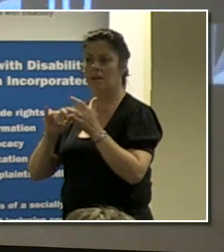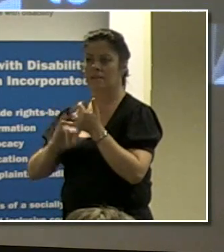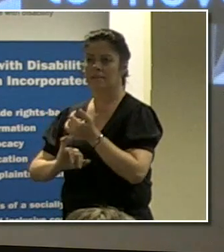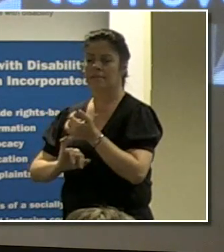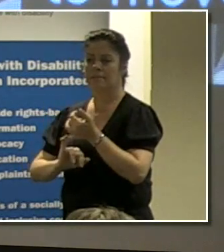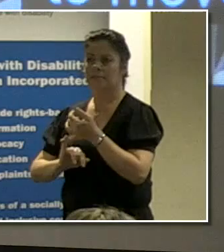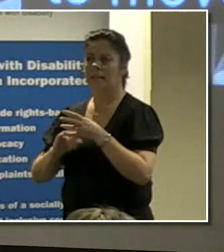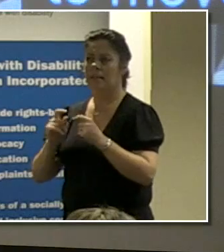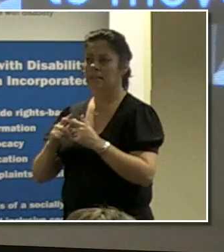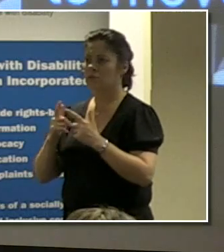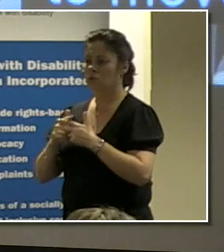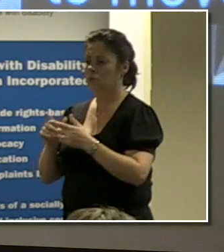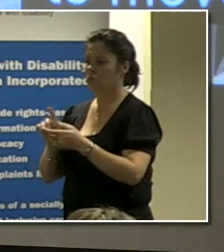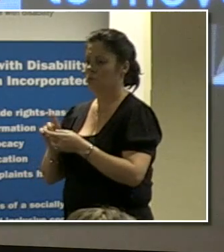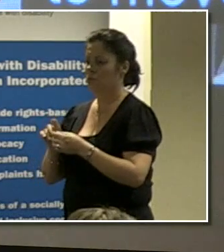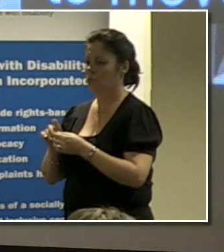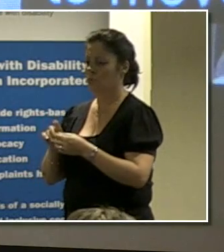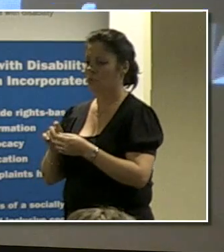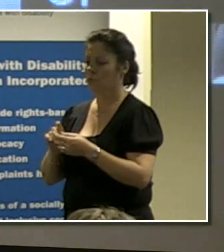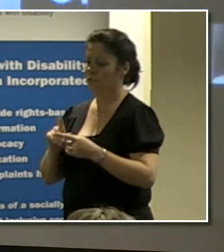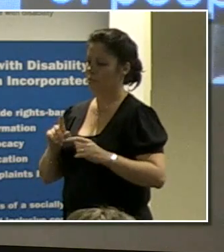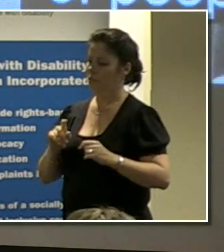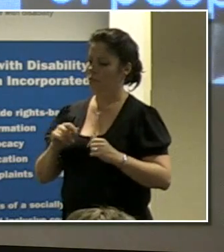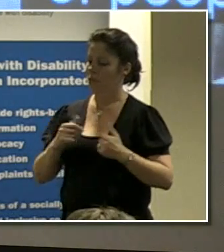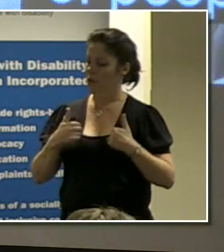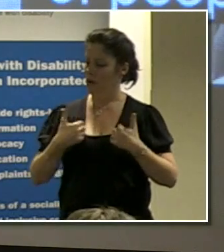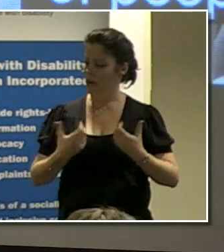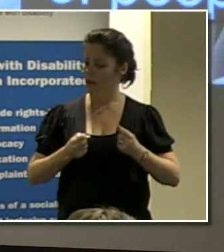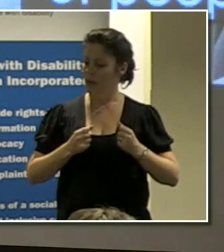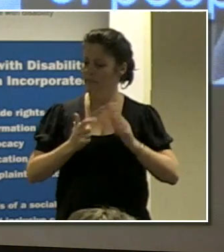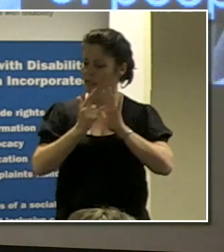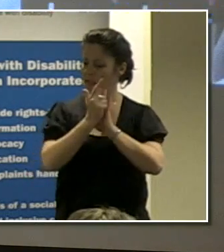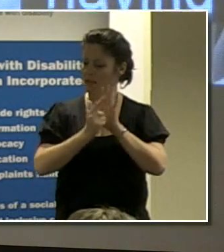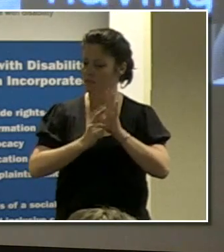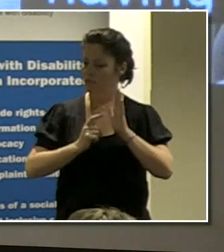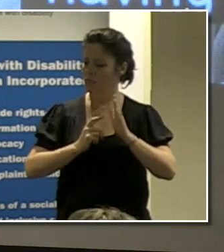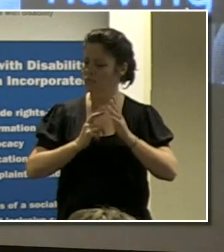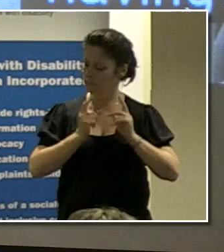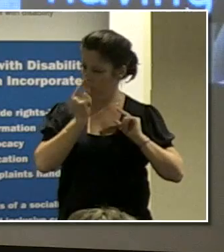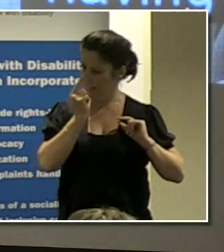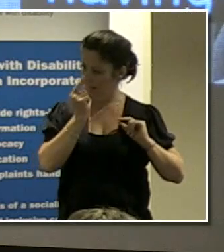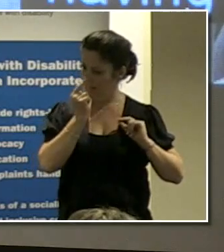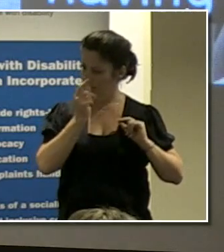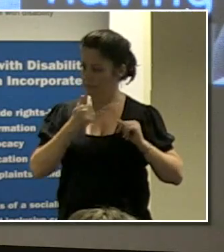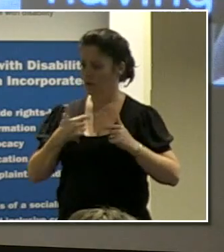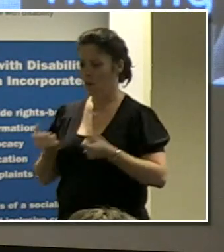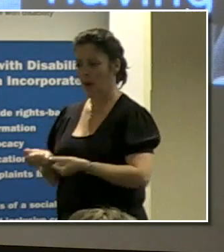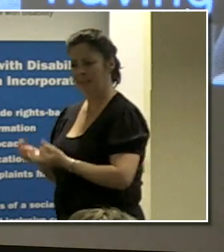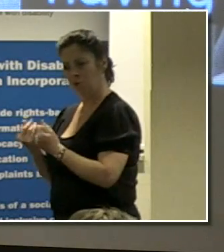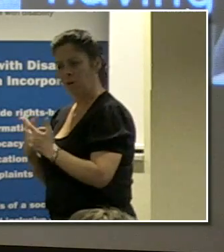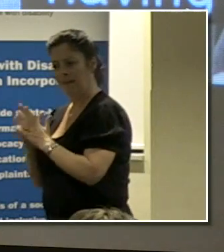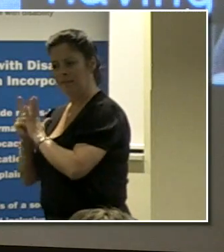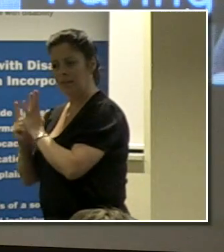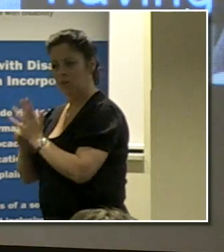this concept of people either having or not having legal capacity and moving